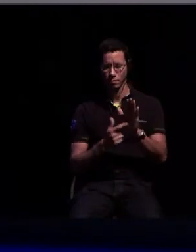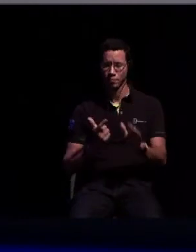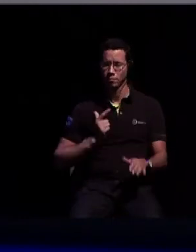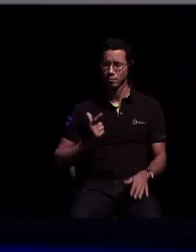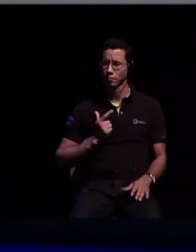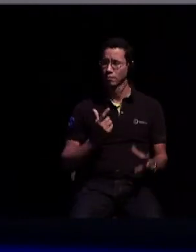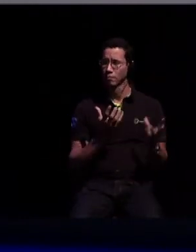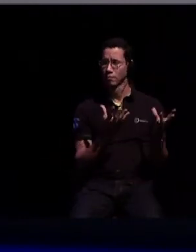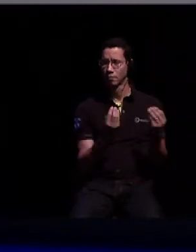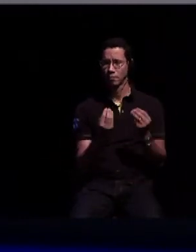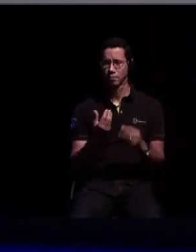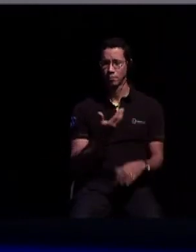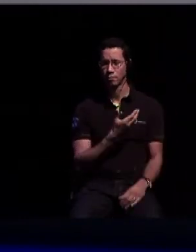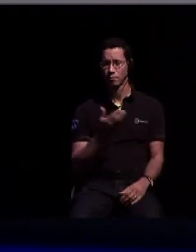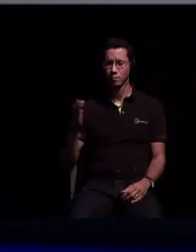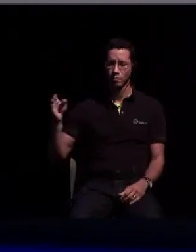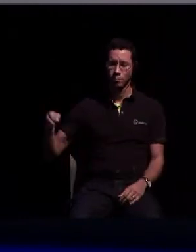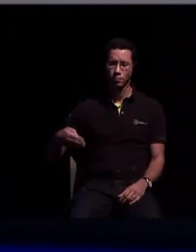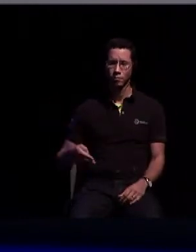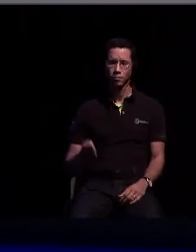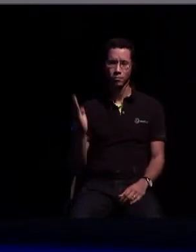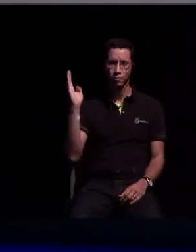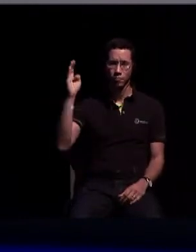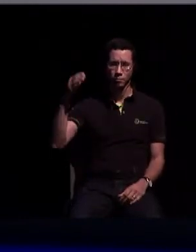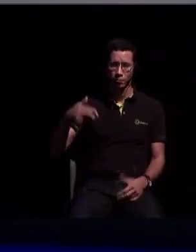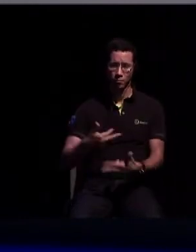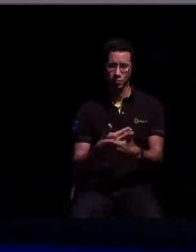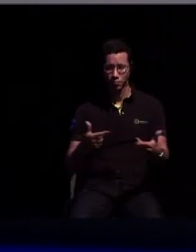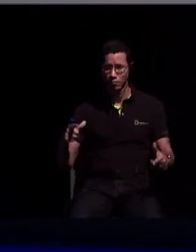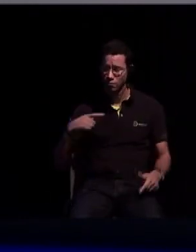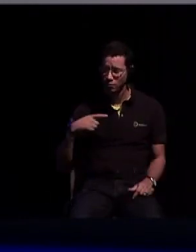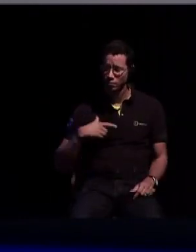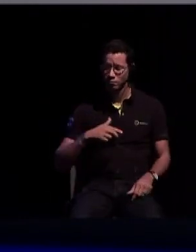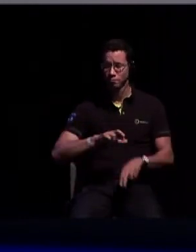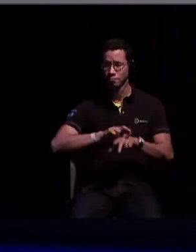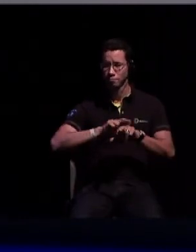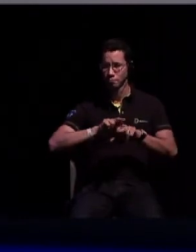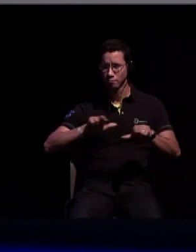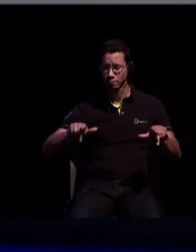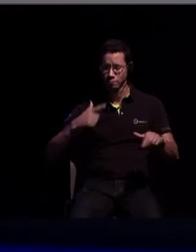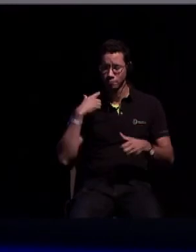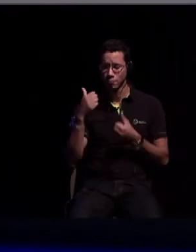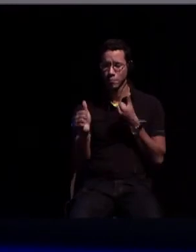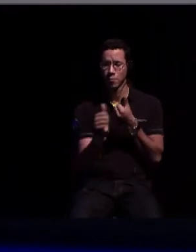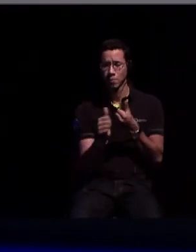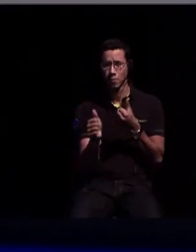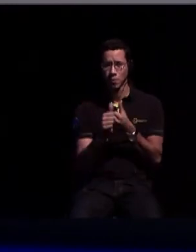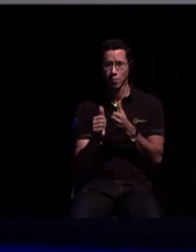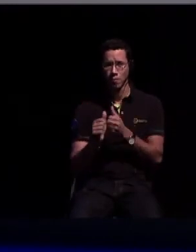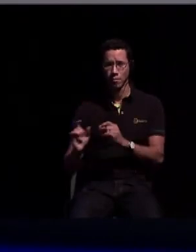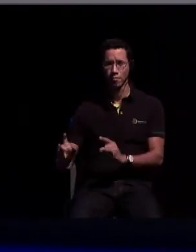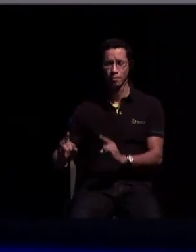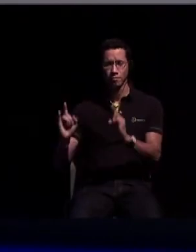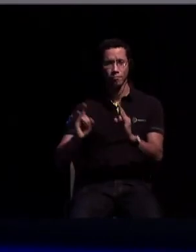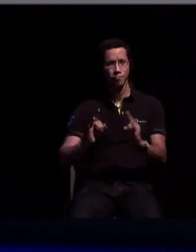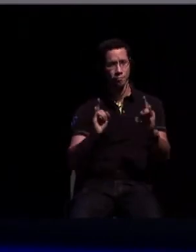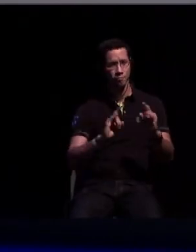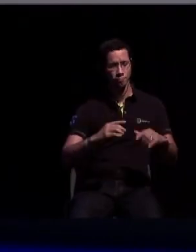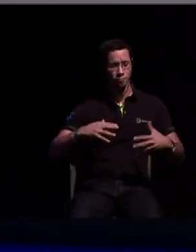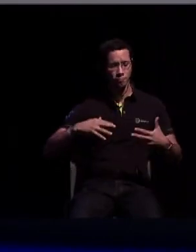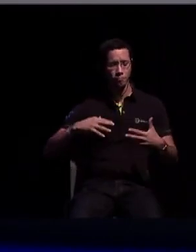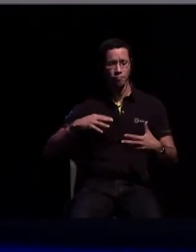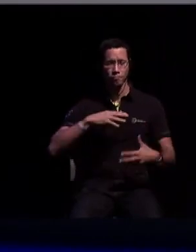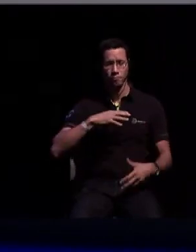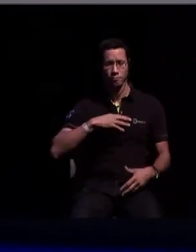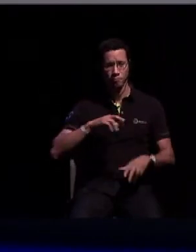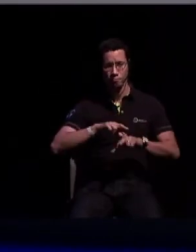river, in a metropolitan city. You can go kayaking in that spot, and it is as beautiful as any natural